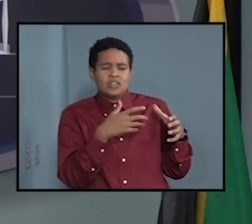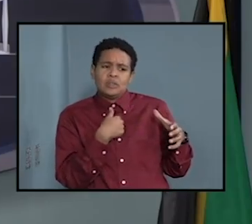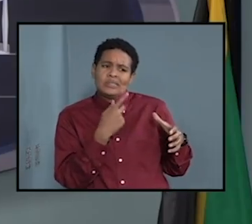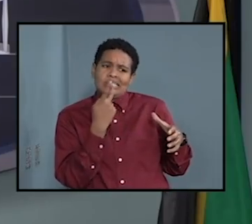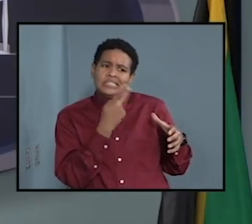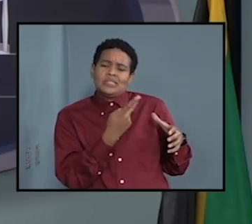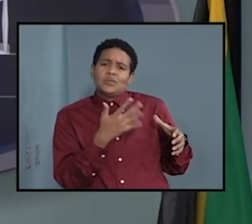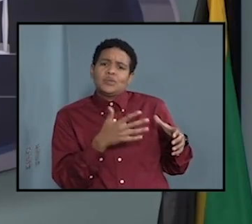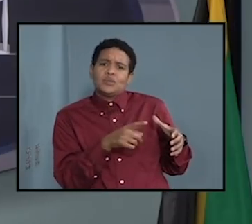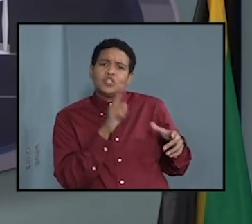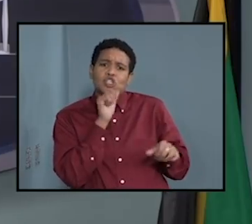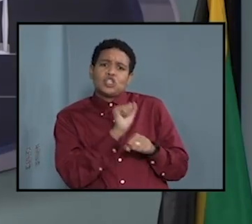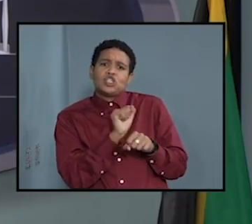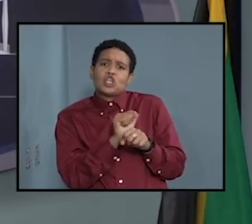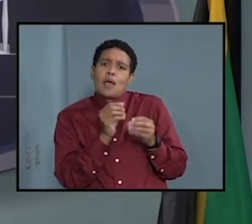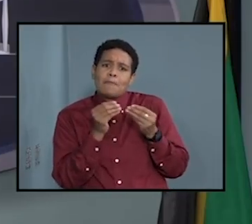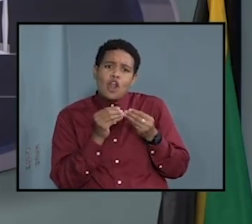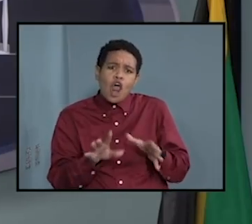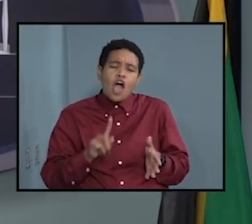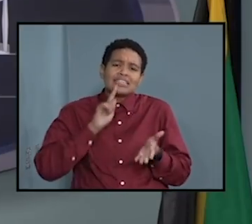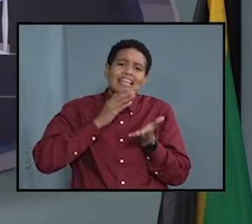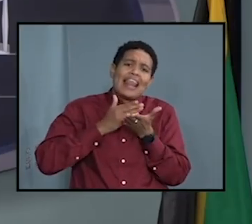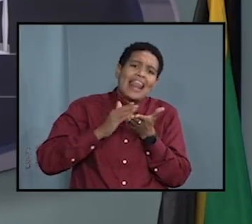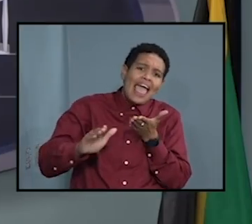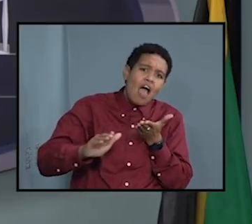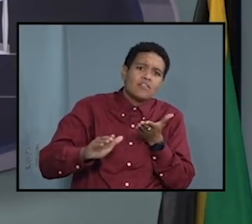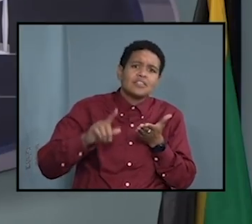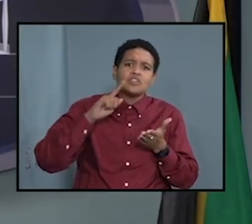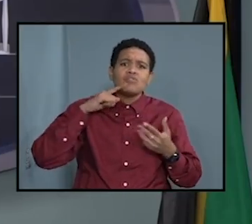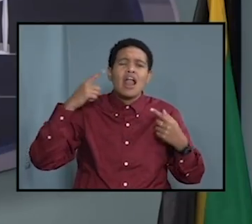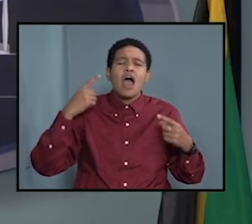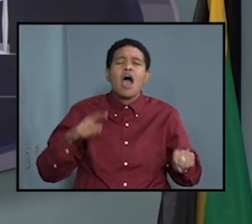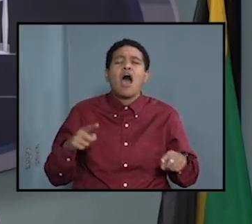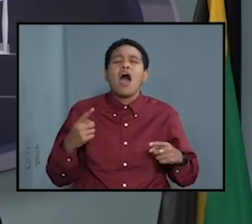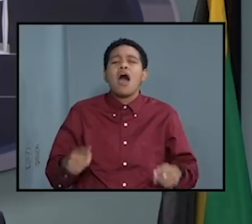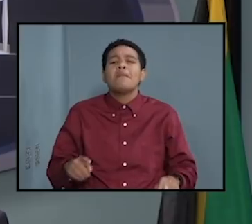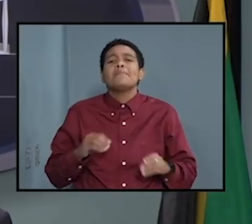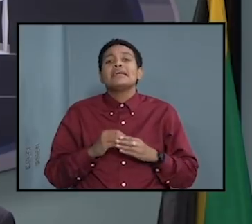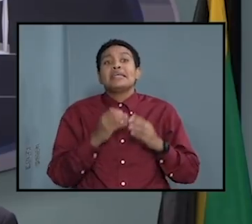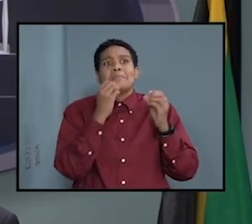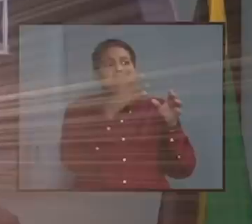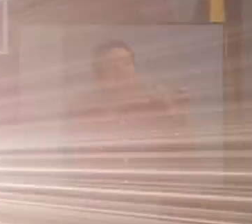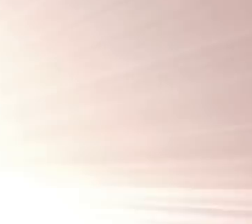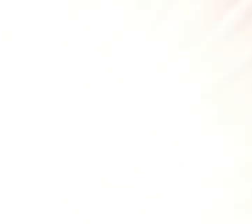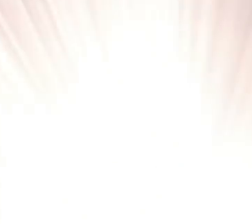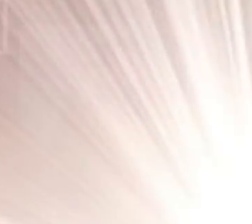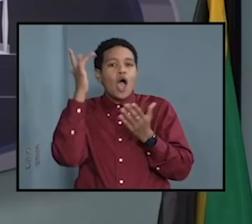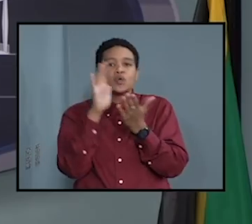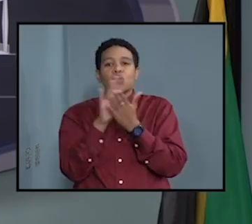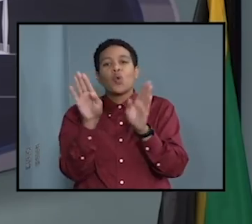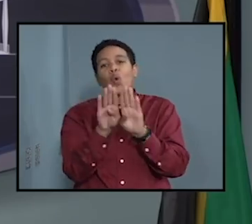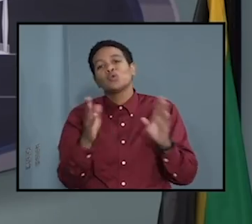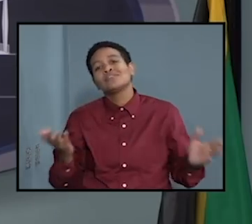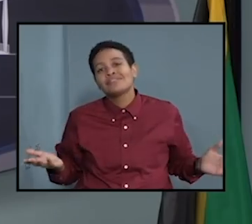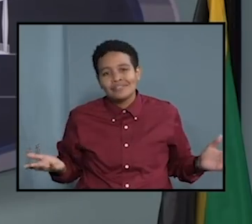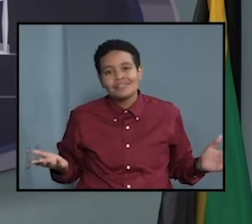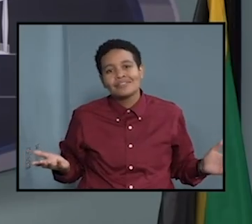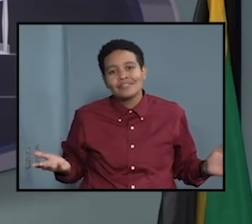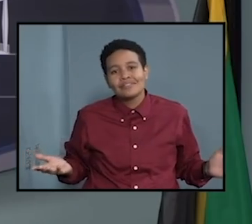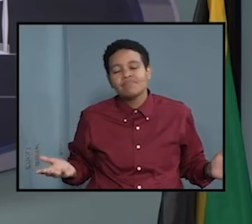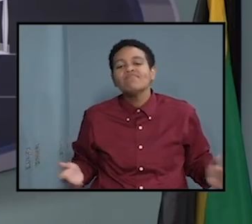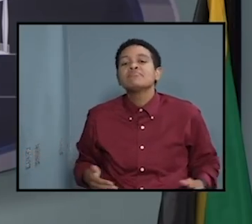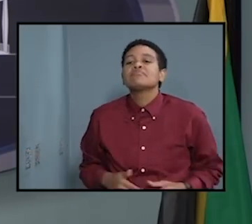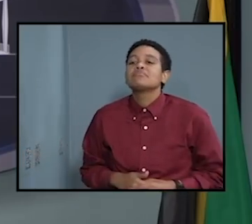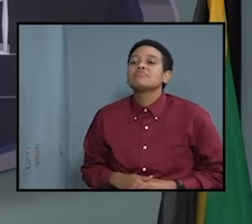seeing that the job losses, the layoffs, are occurring in a number of sectors and subsectors. Now, as the Prime